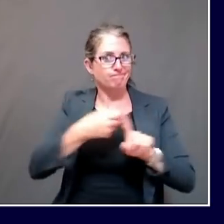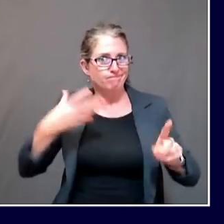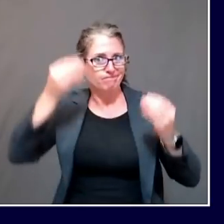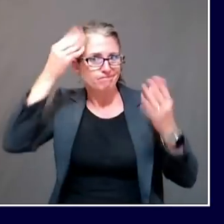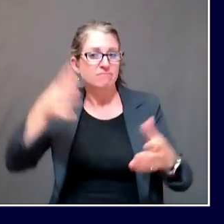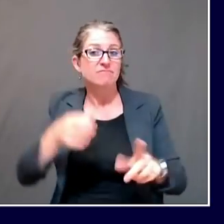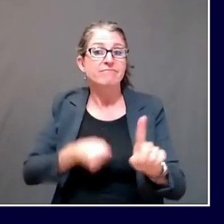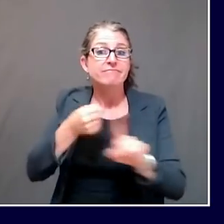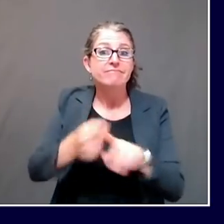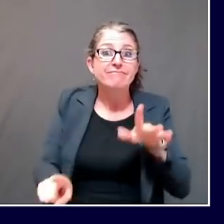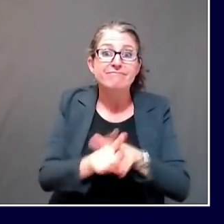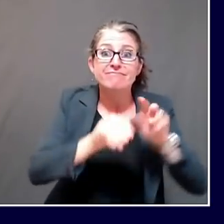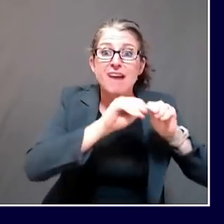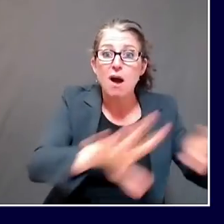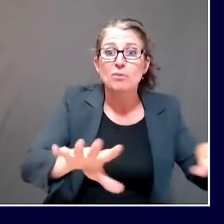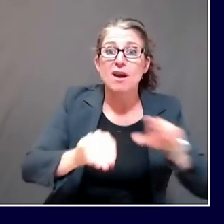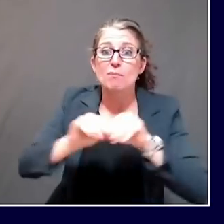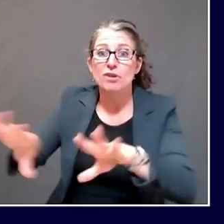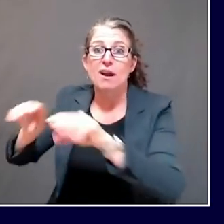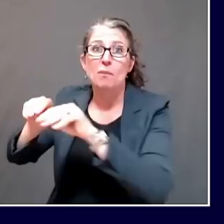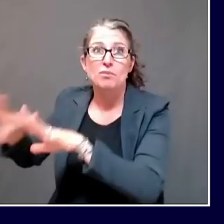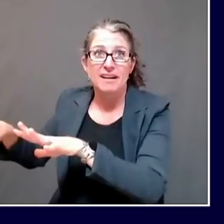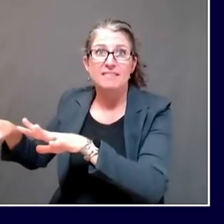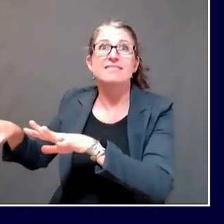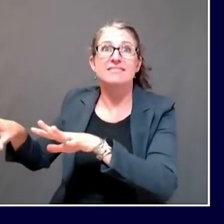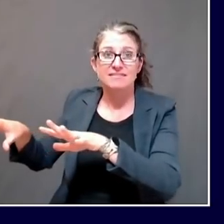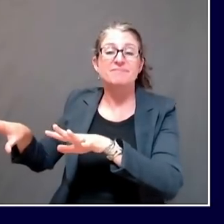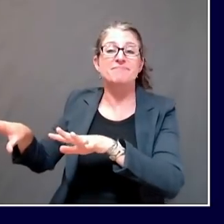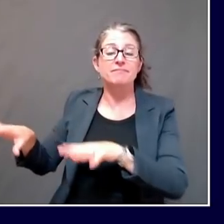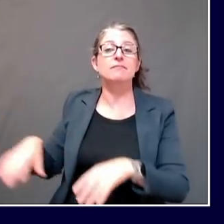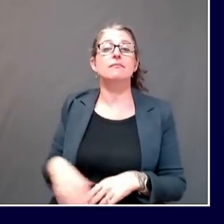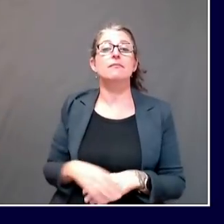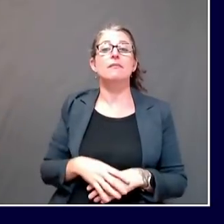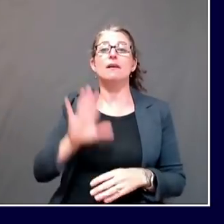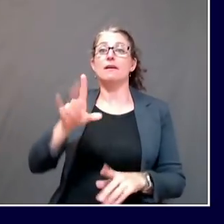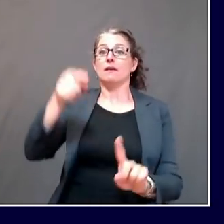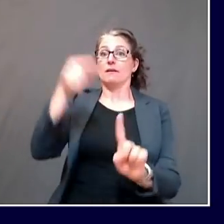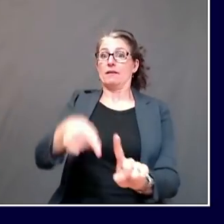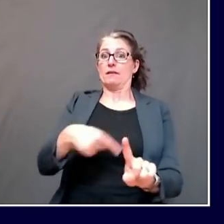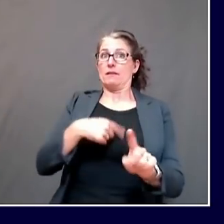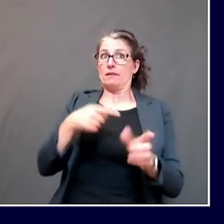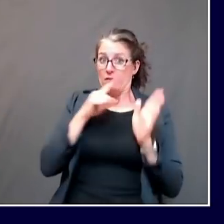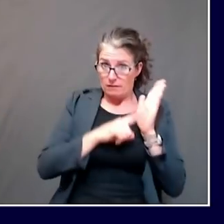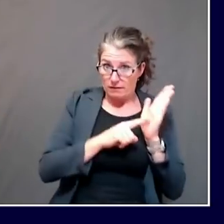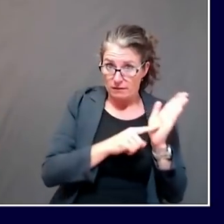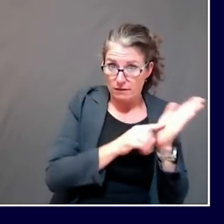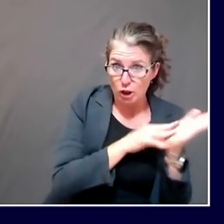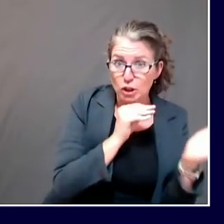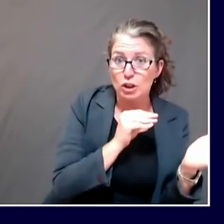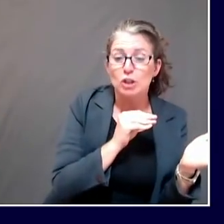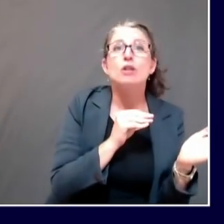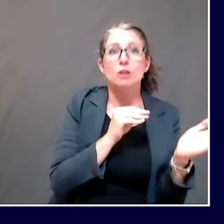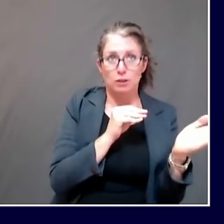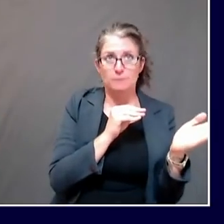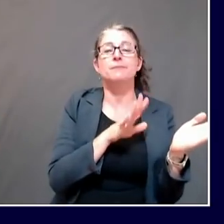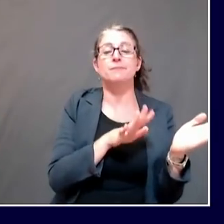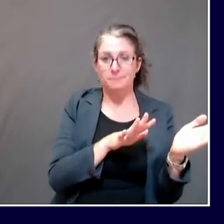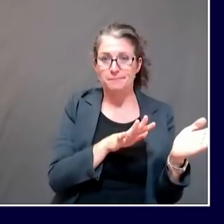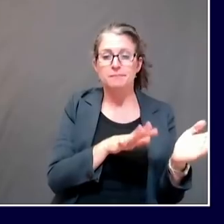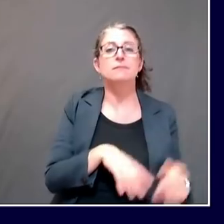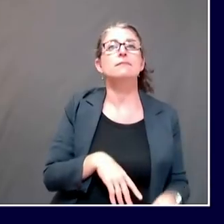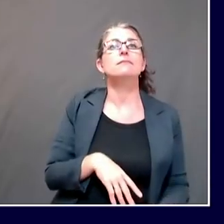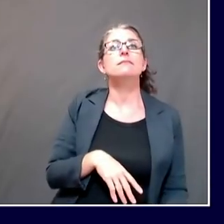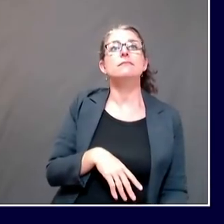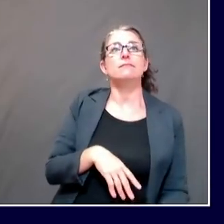involved, starting with some new outbreaks. The first is an outbreak that Maine CDC opened an investigation into